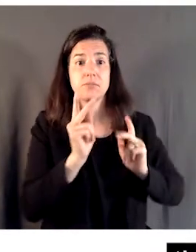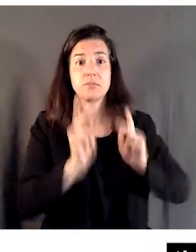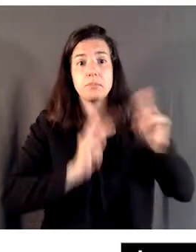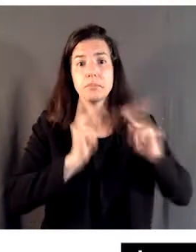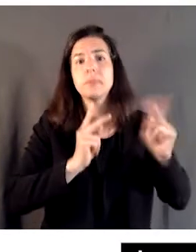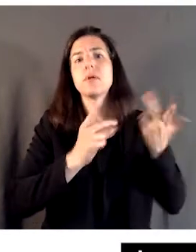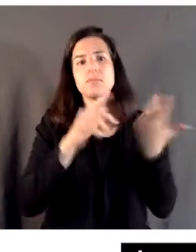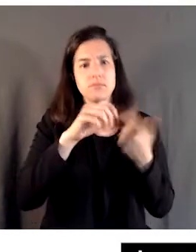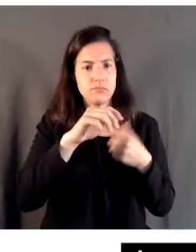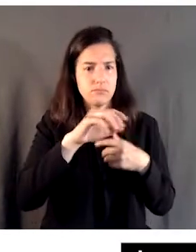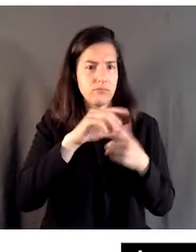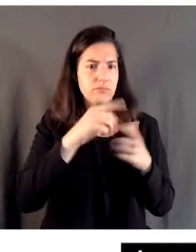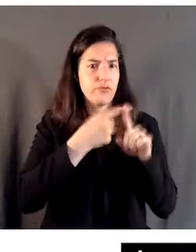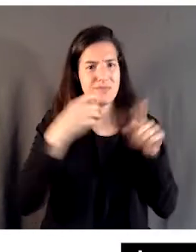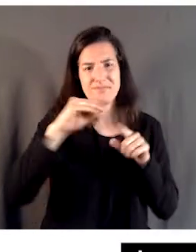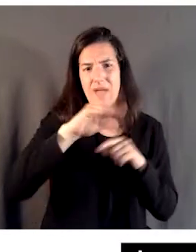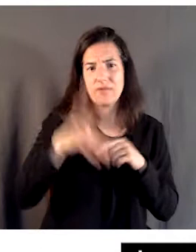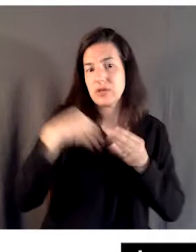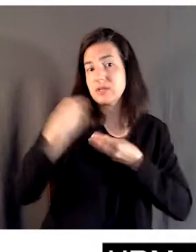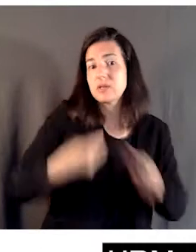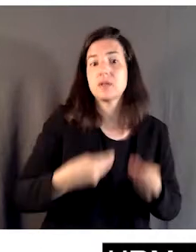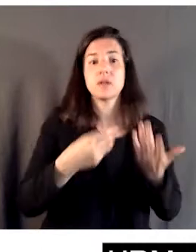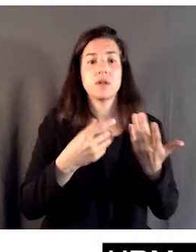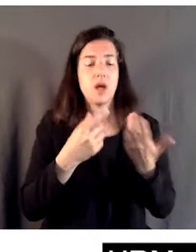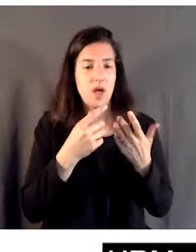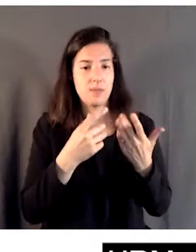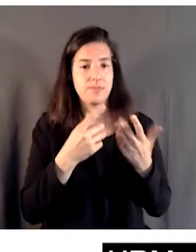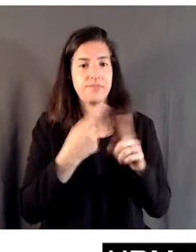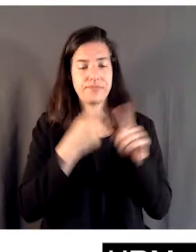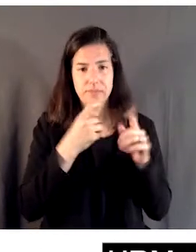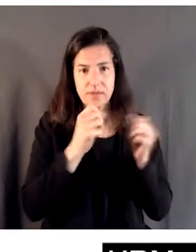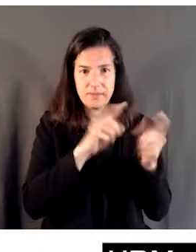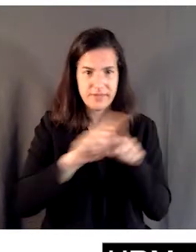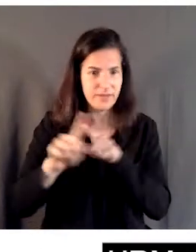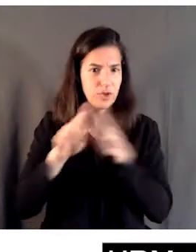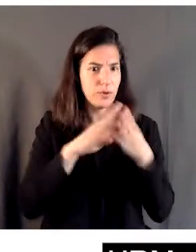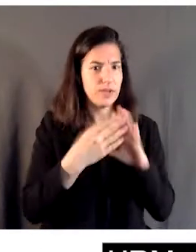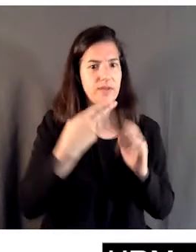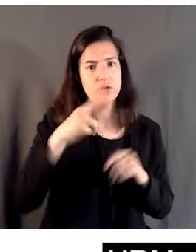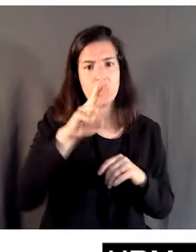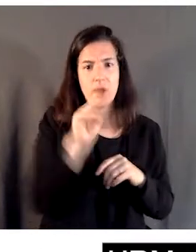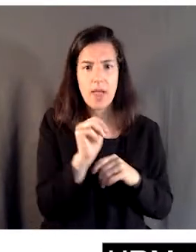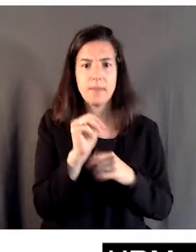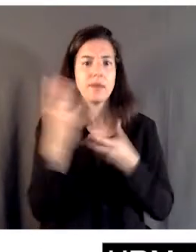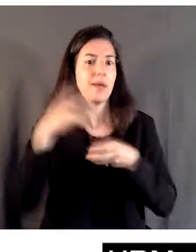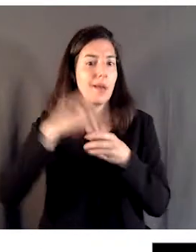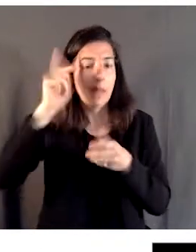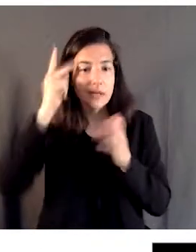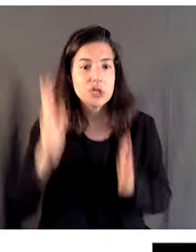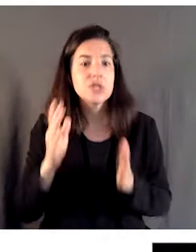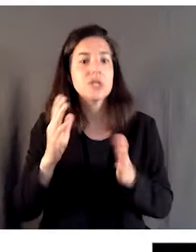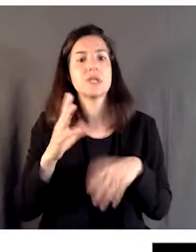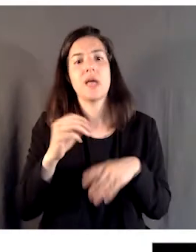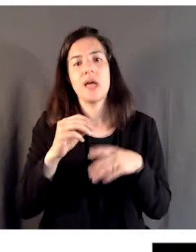persons of African descent from a lot of the different communities in HRM, and made up of politicians and entrepreneurs and folks